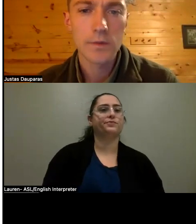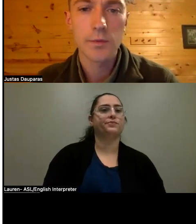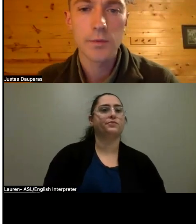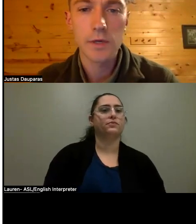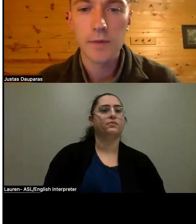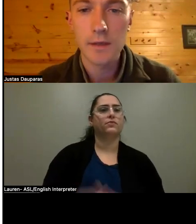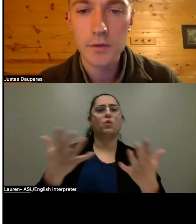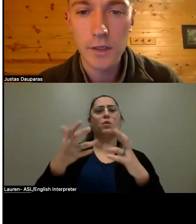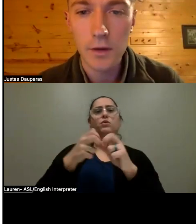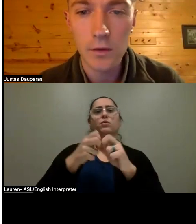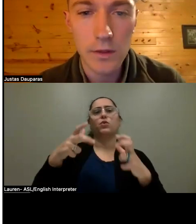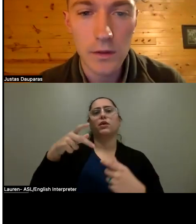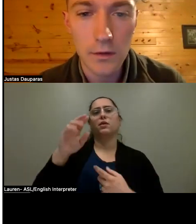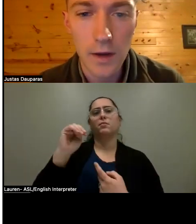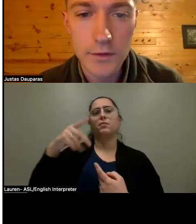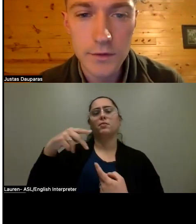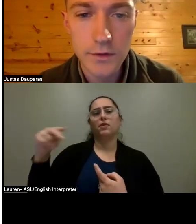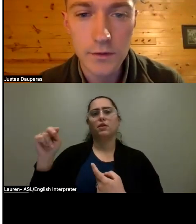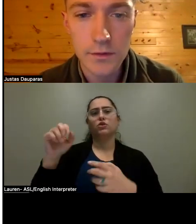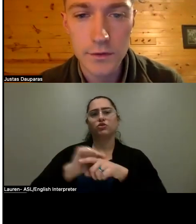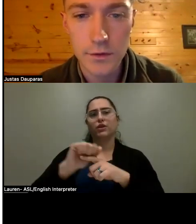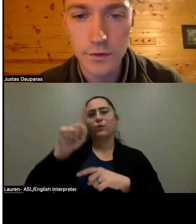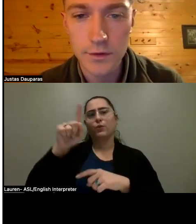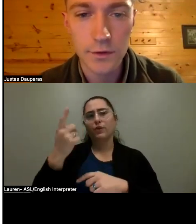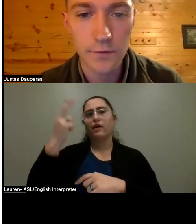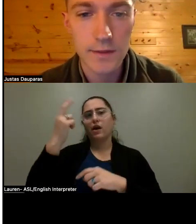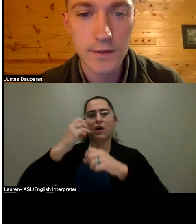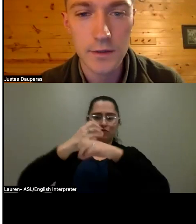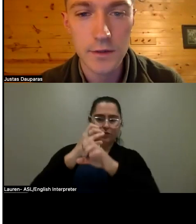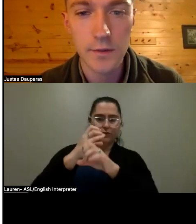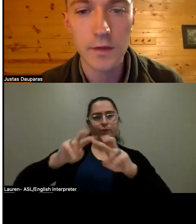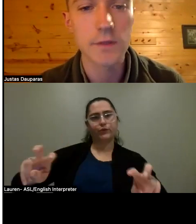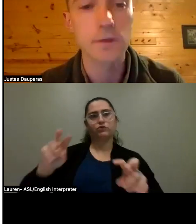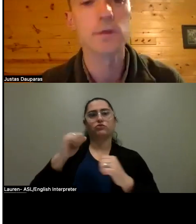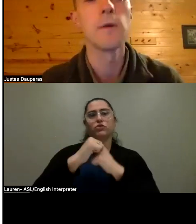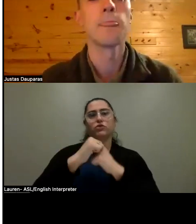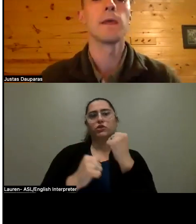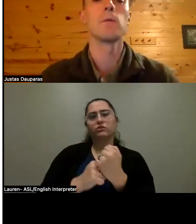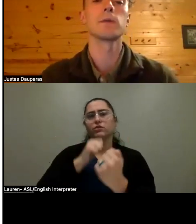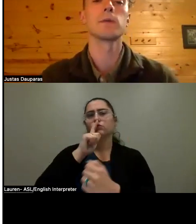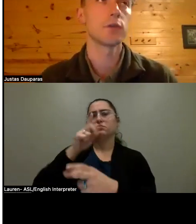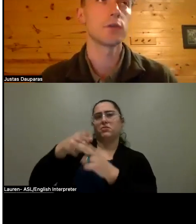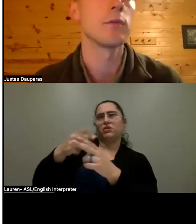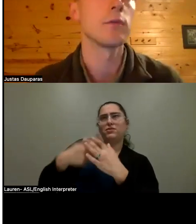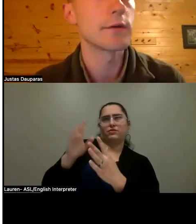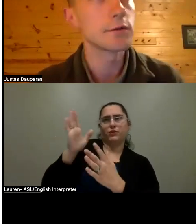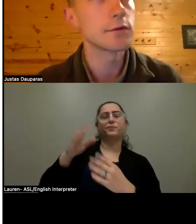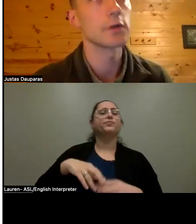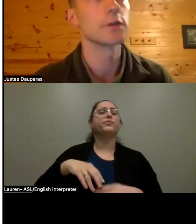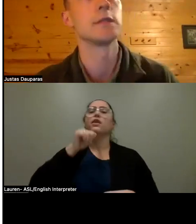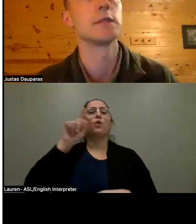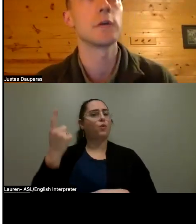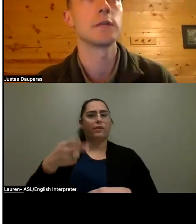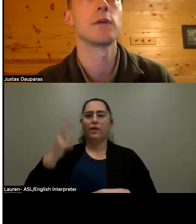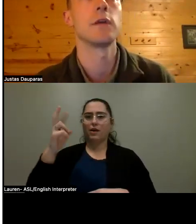What was the ProteinMPNN train only on high resolution structures? Not sure if that's mentioned at the beginning of the talk. So it was not trained on only high resolution